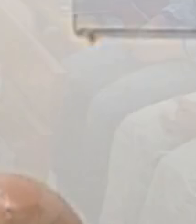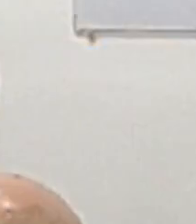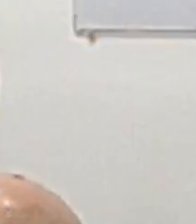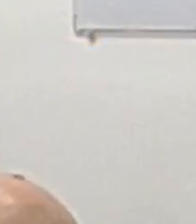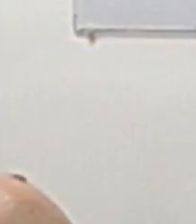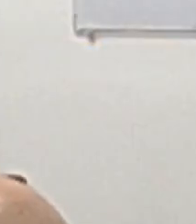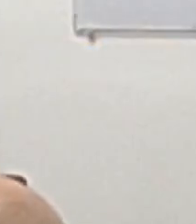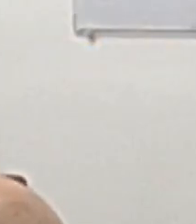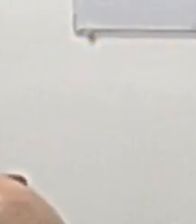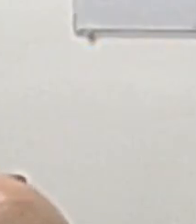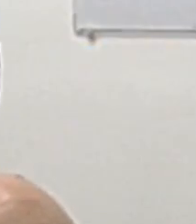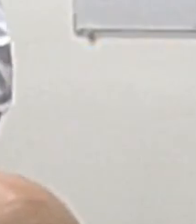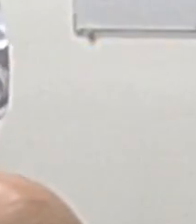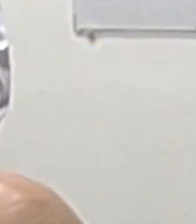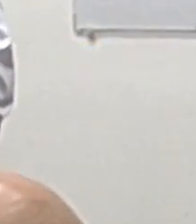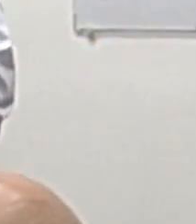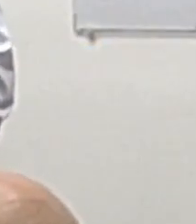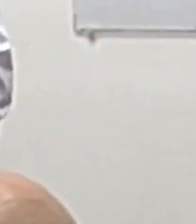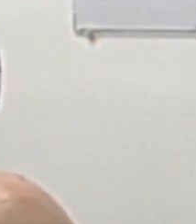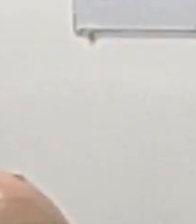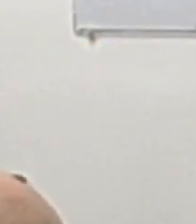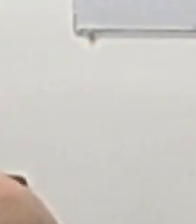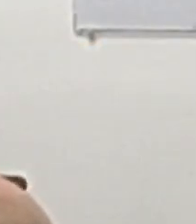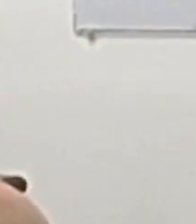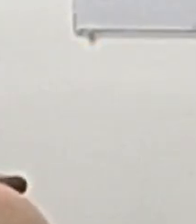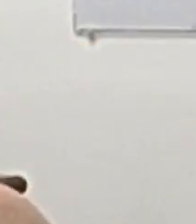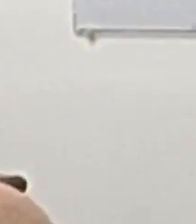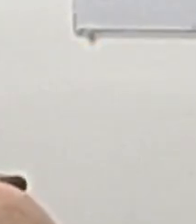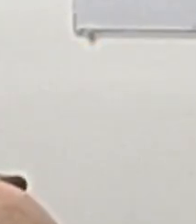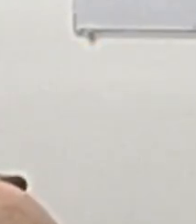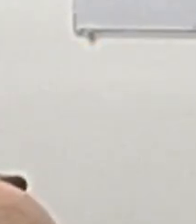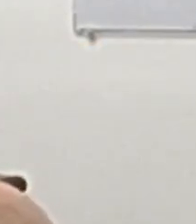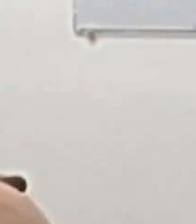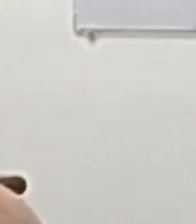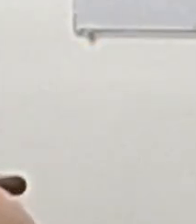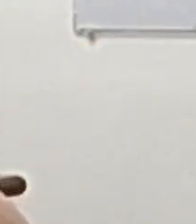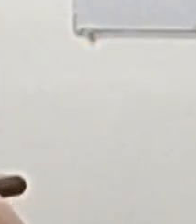Jesus. Amen.